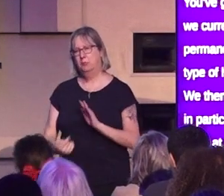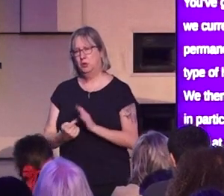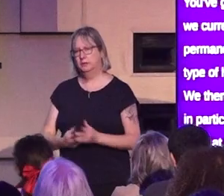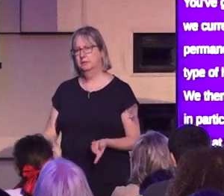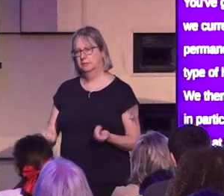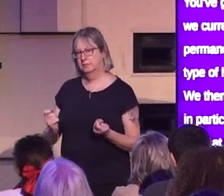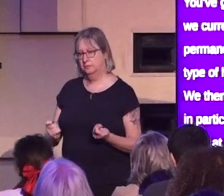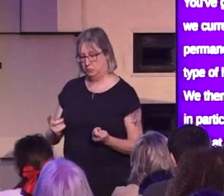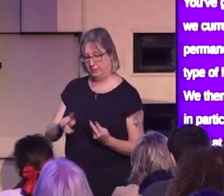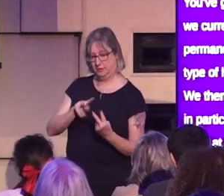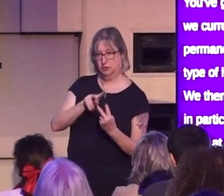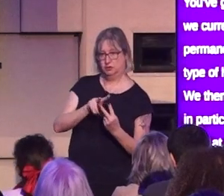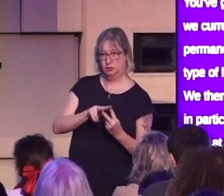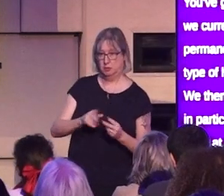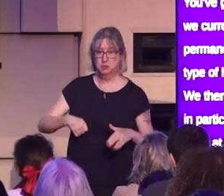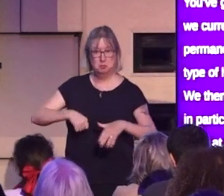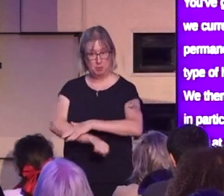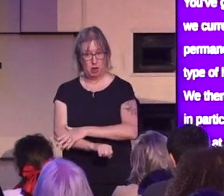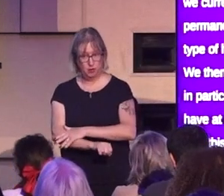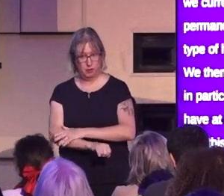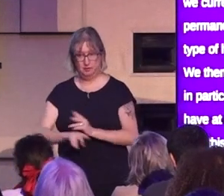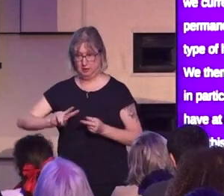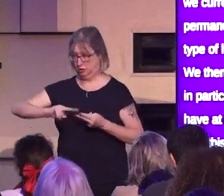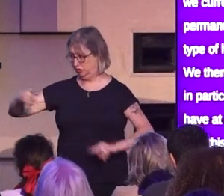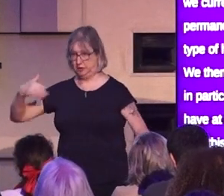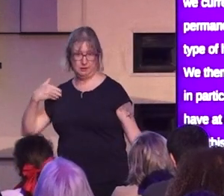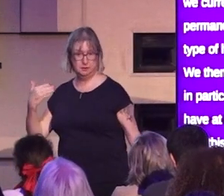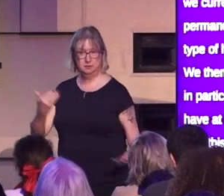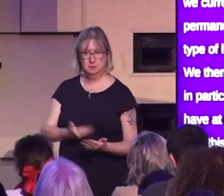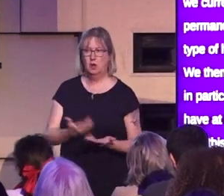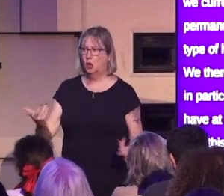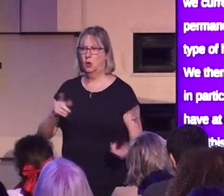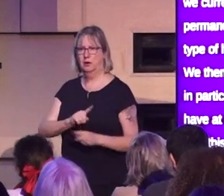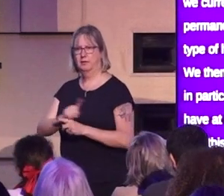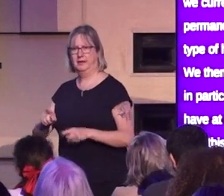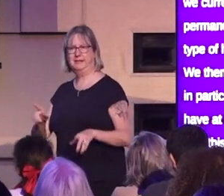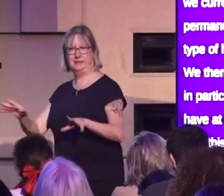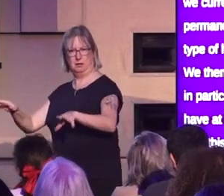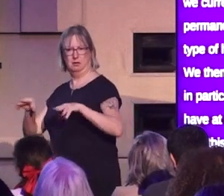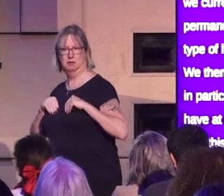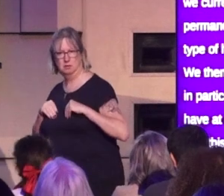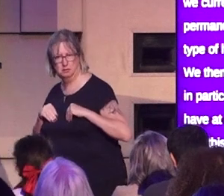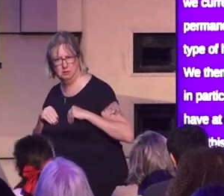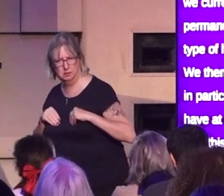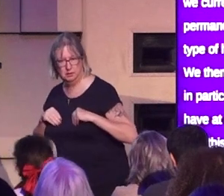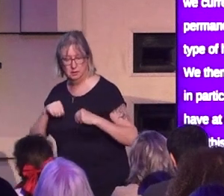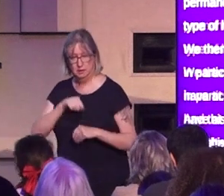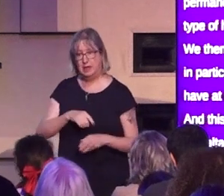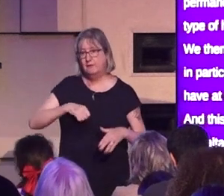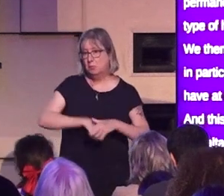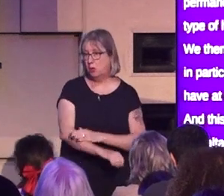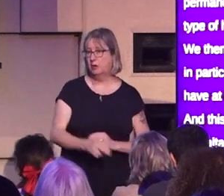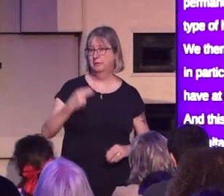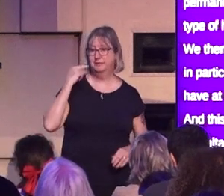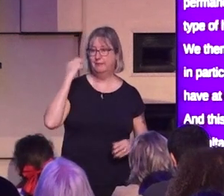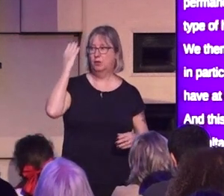are broken into two: congenital at birth or acquired, and out of the congenital, it's approximately 50%